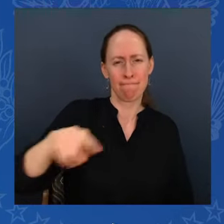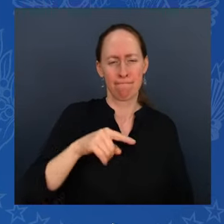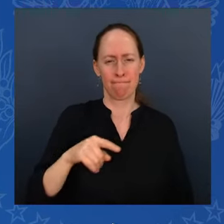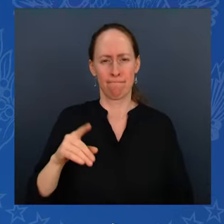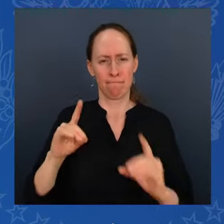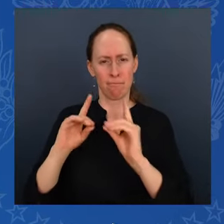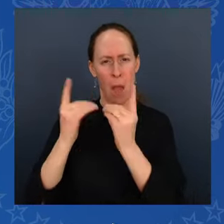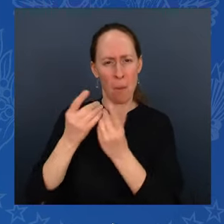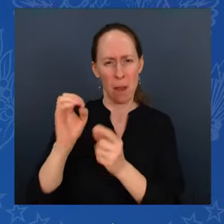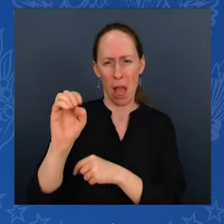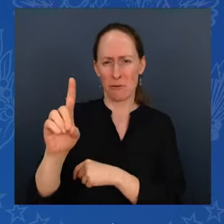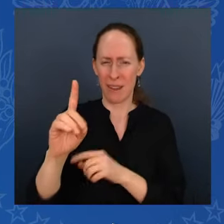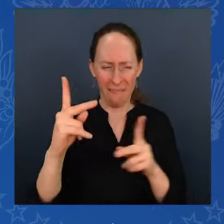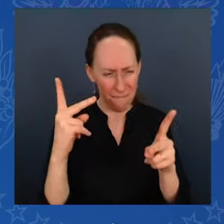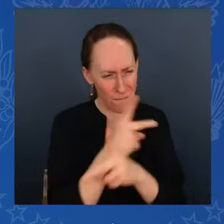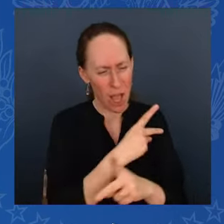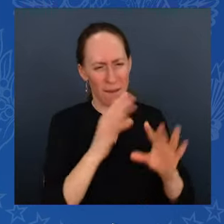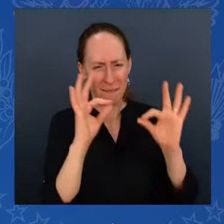to our reforms, nearly